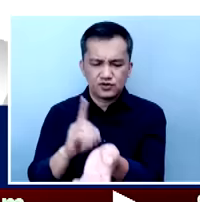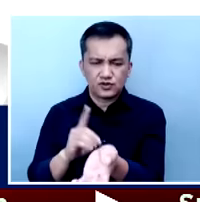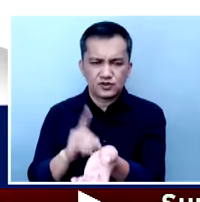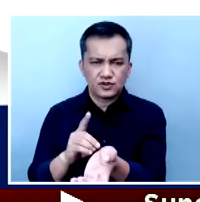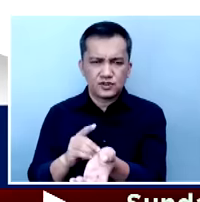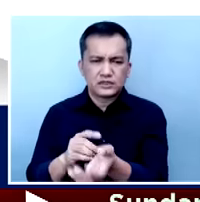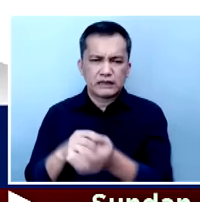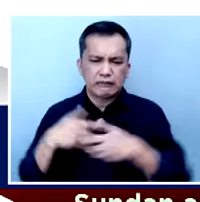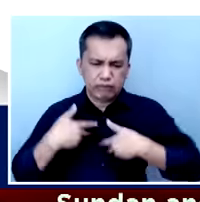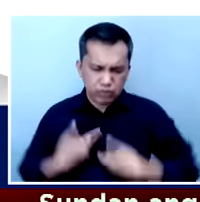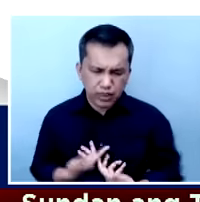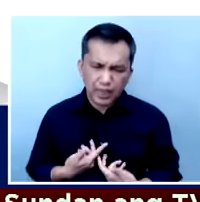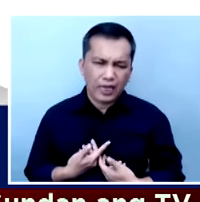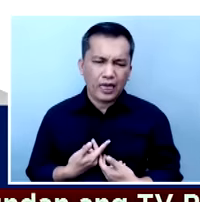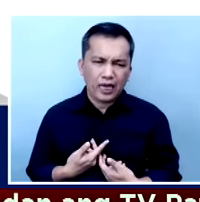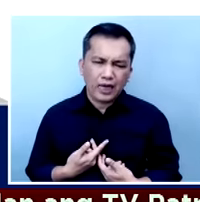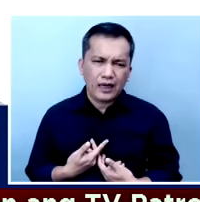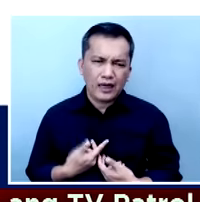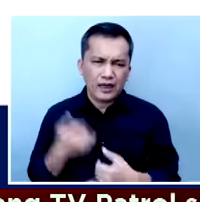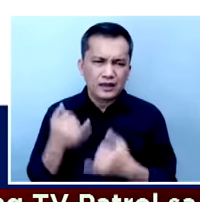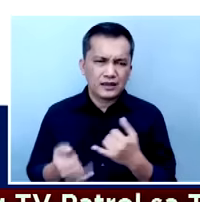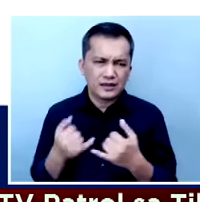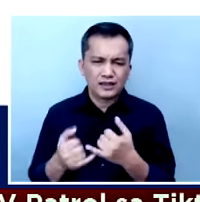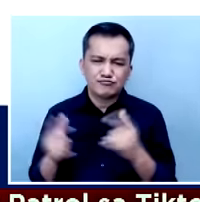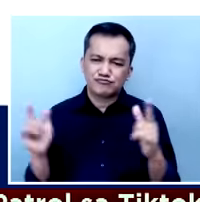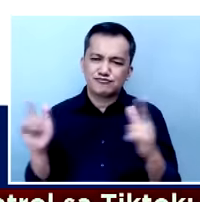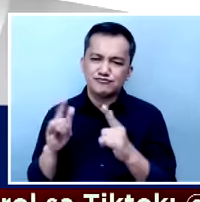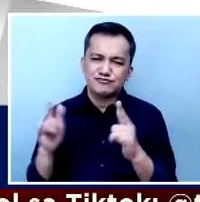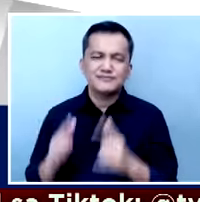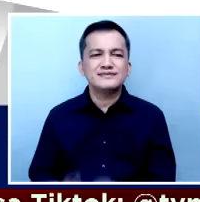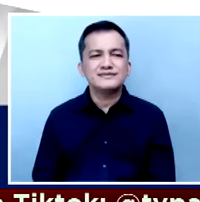na-burnout at kalaunay nagkaibigan.